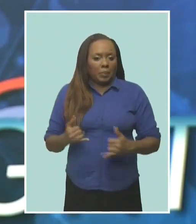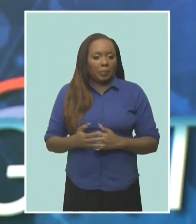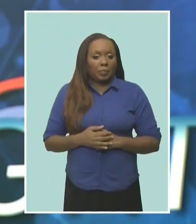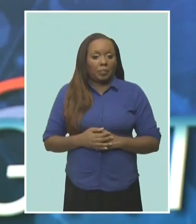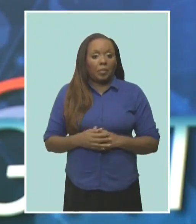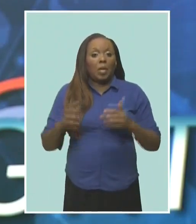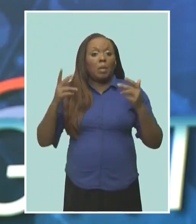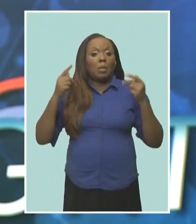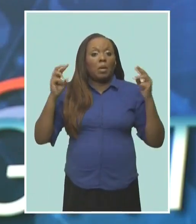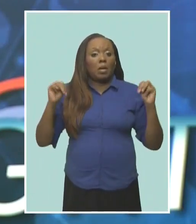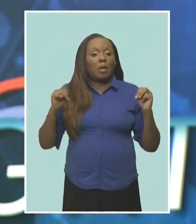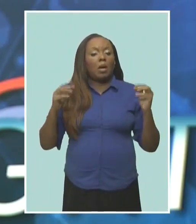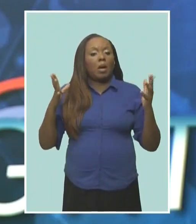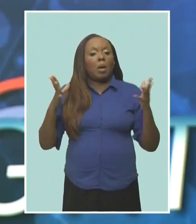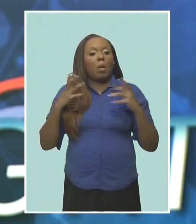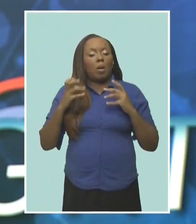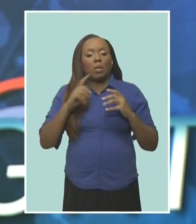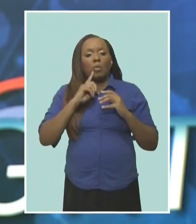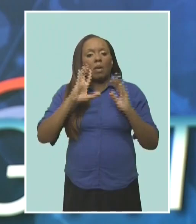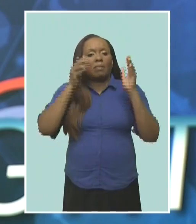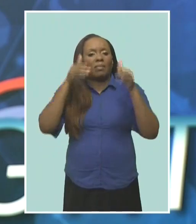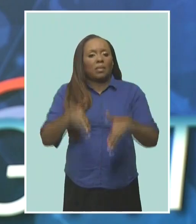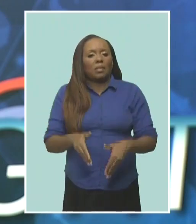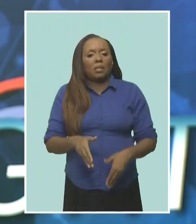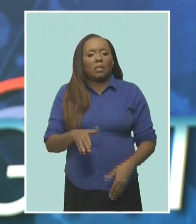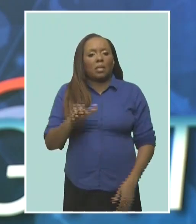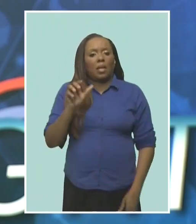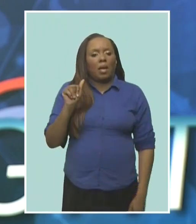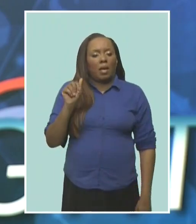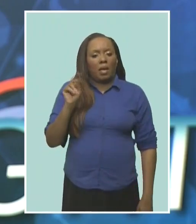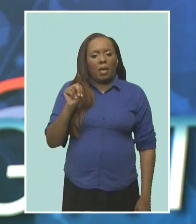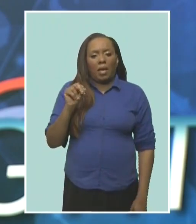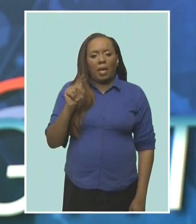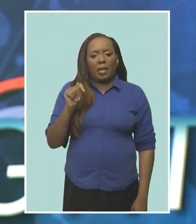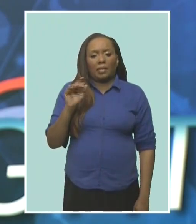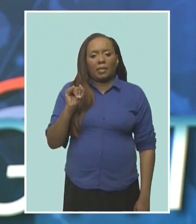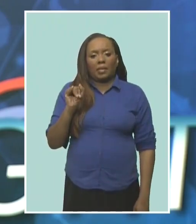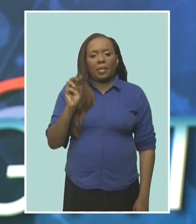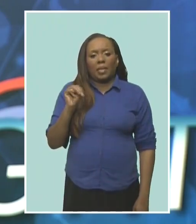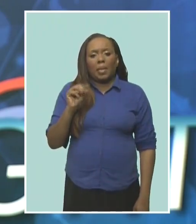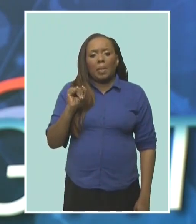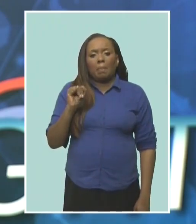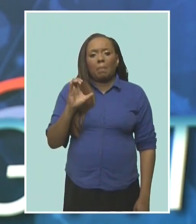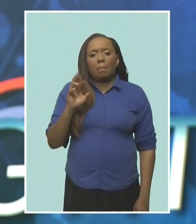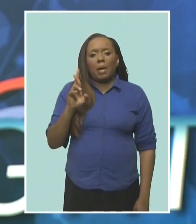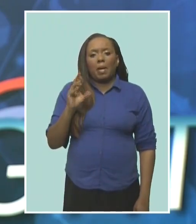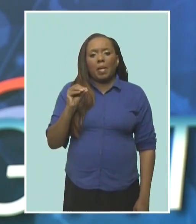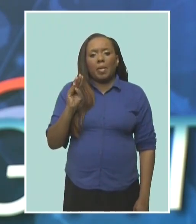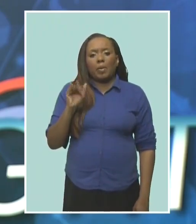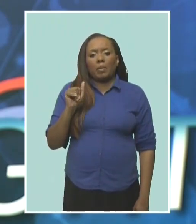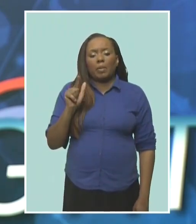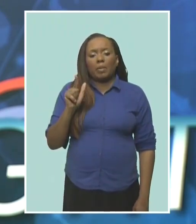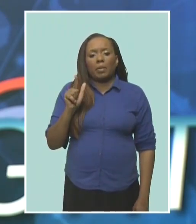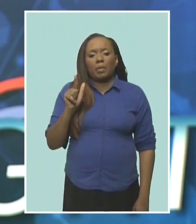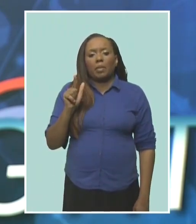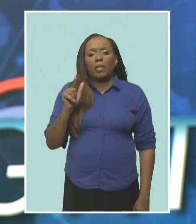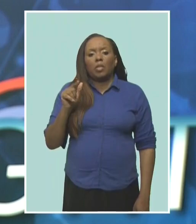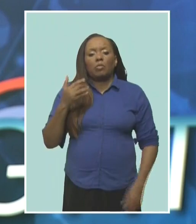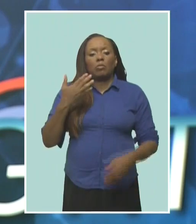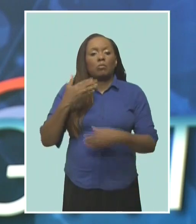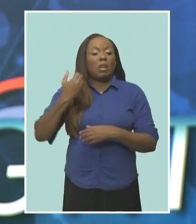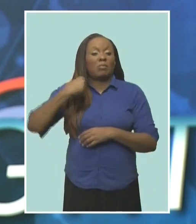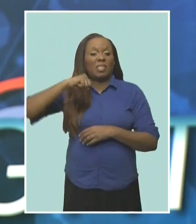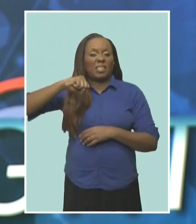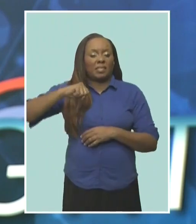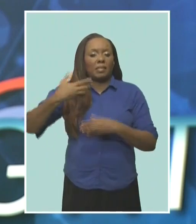on antimicrobial resistance as she participated in the second high-level meeting on AMR today. The dedicated meeting